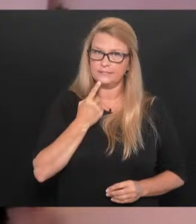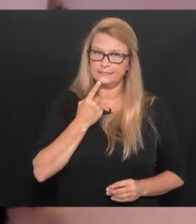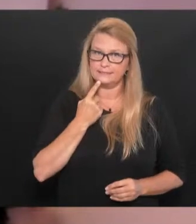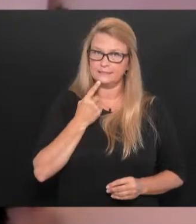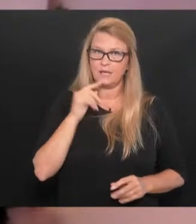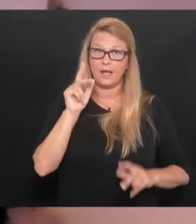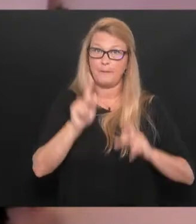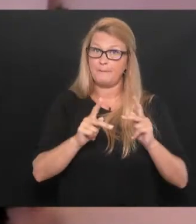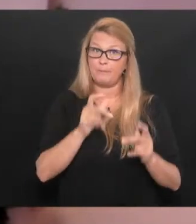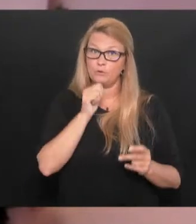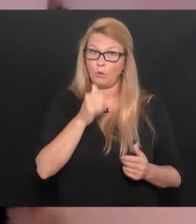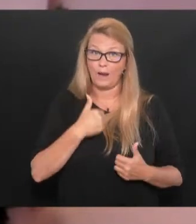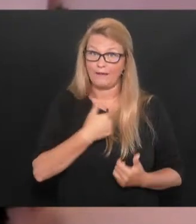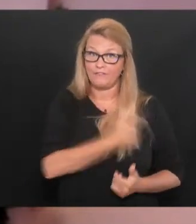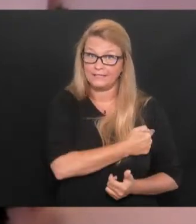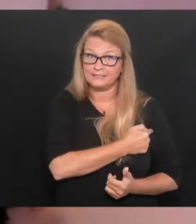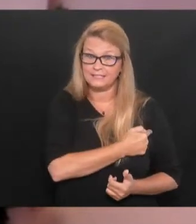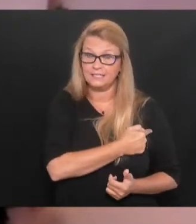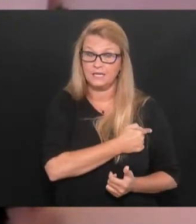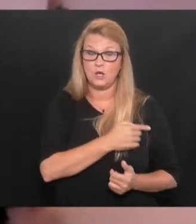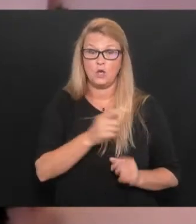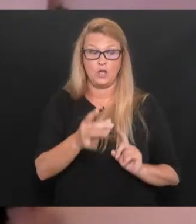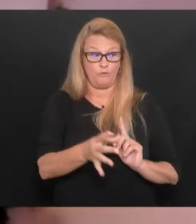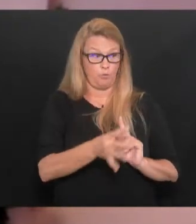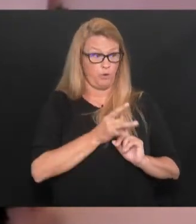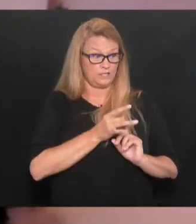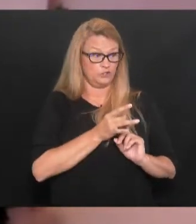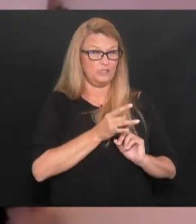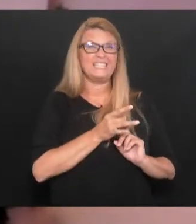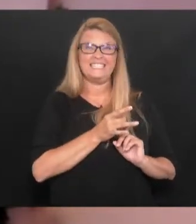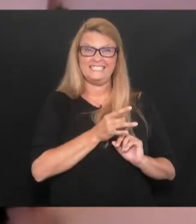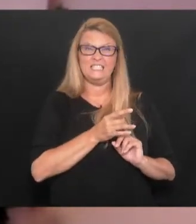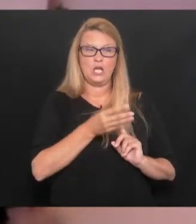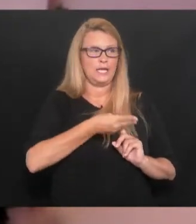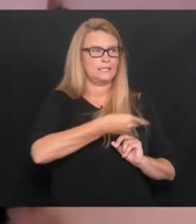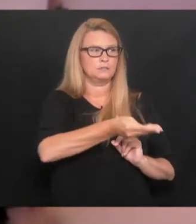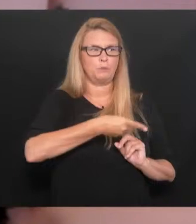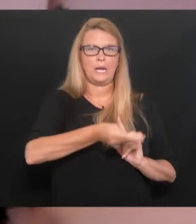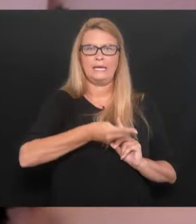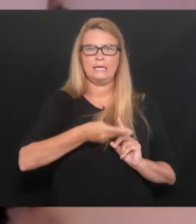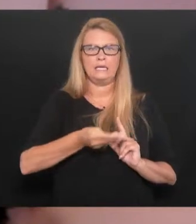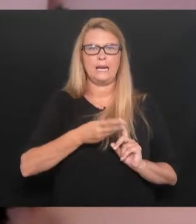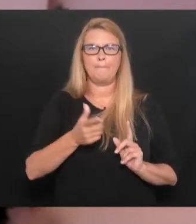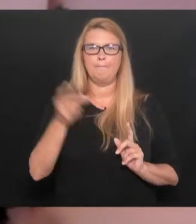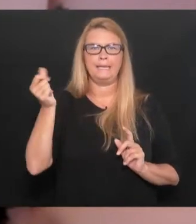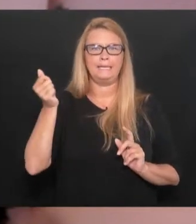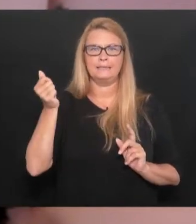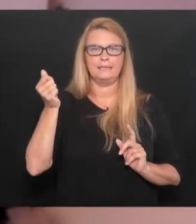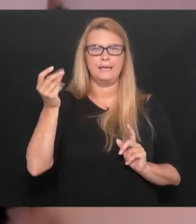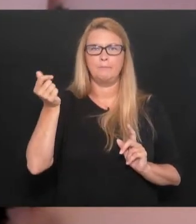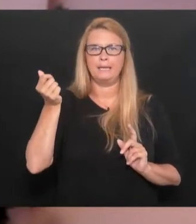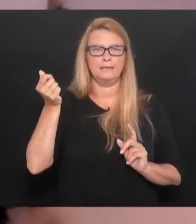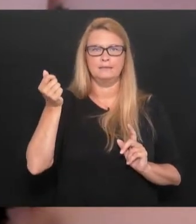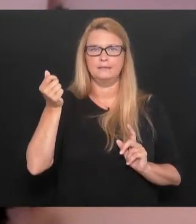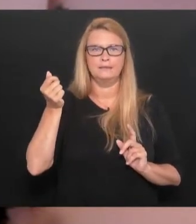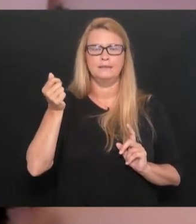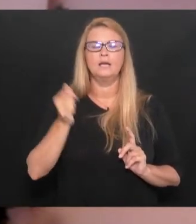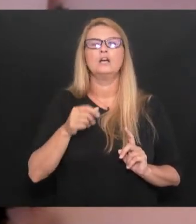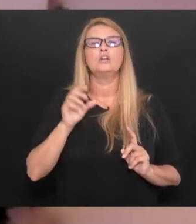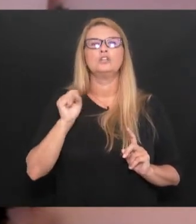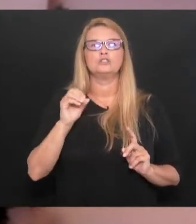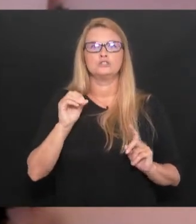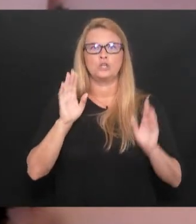And people who get it can start to spread earlier, even if they're asymptomatic. As the governor said, concentrations